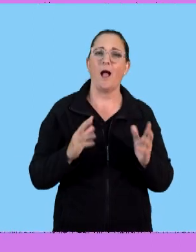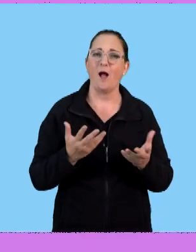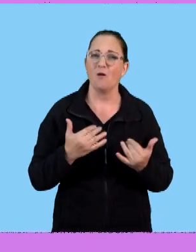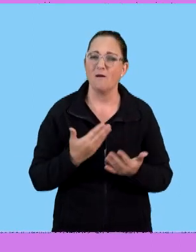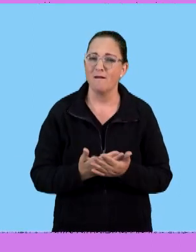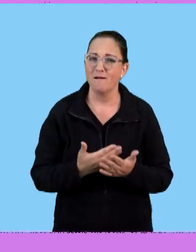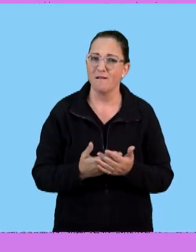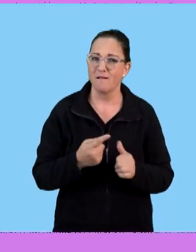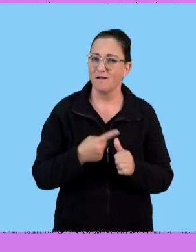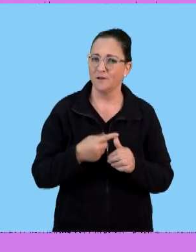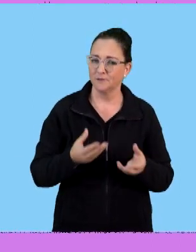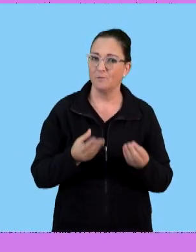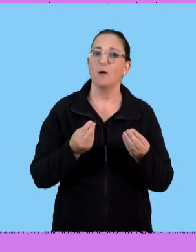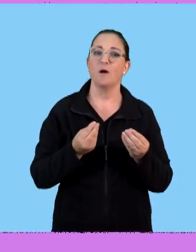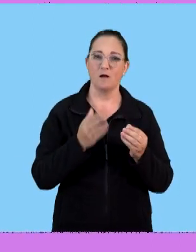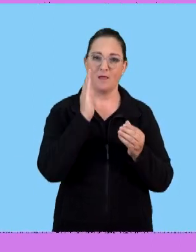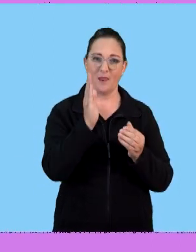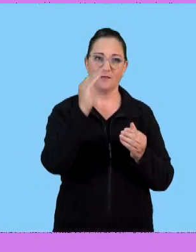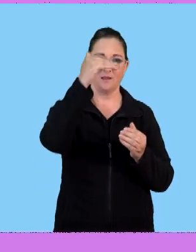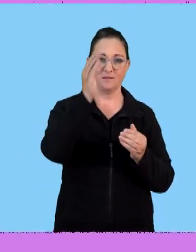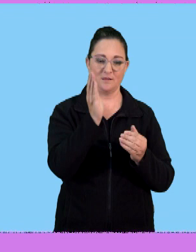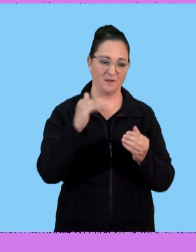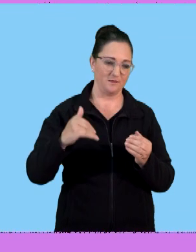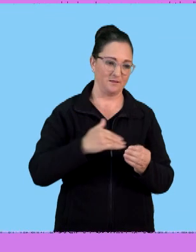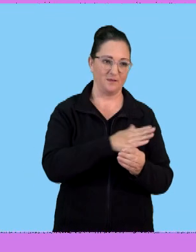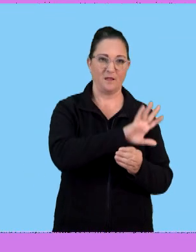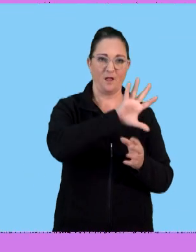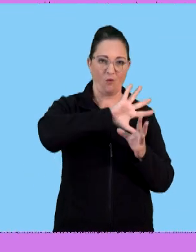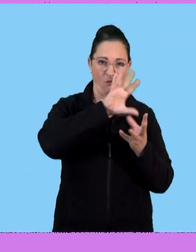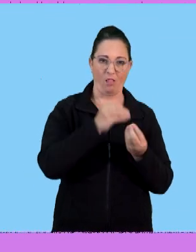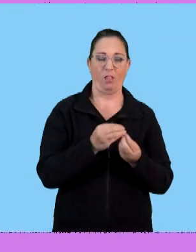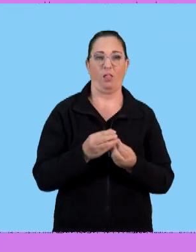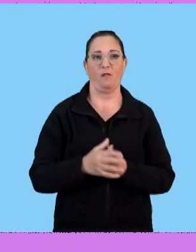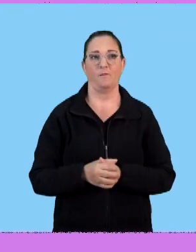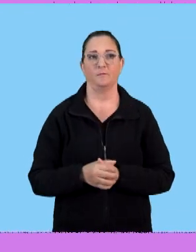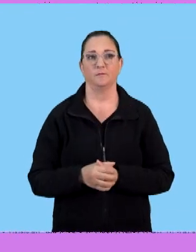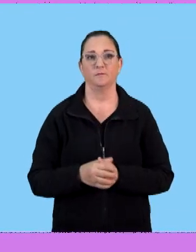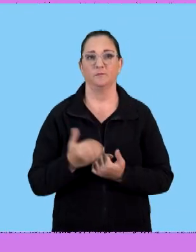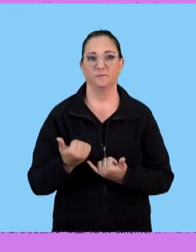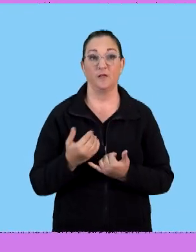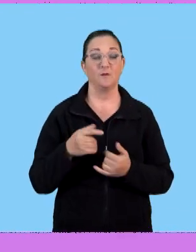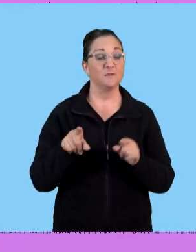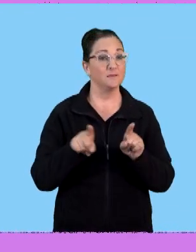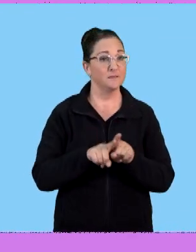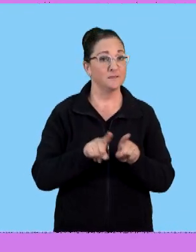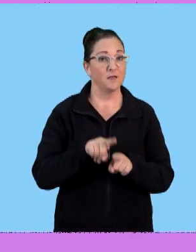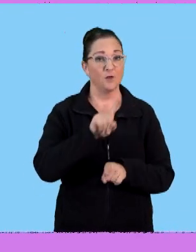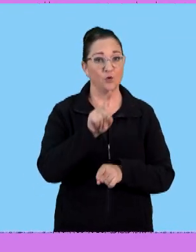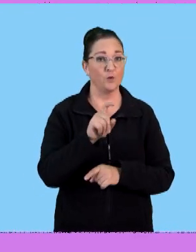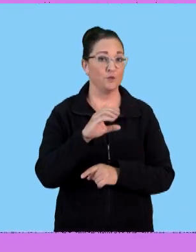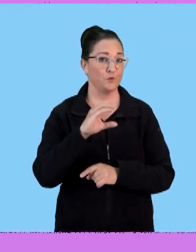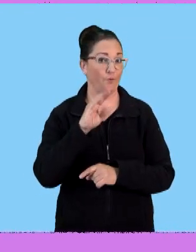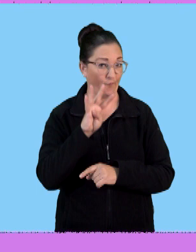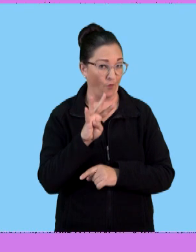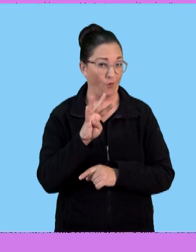cage. How did I arrive at my answer? I added all the lengths together. Guys, are we fine? Still at question number 4.